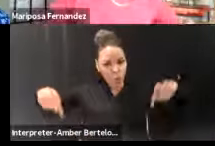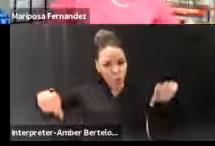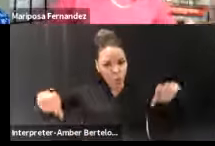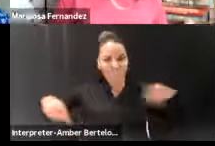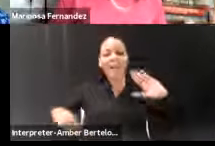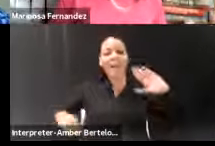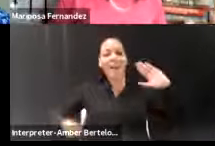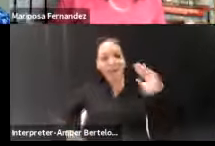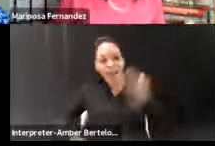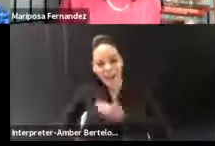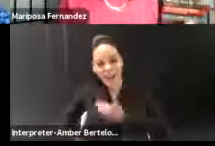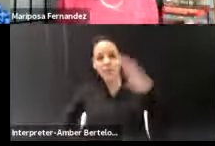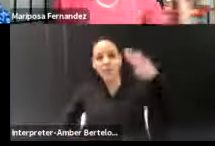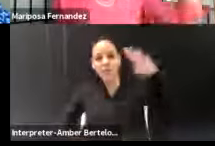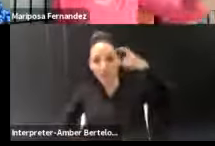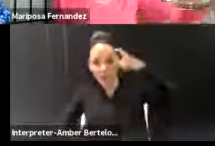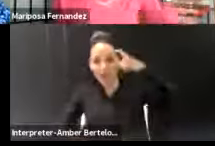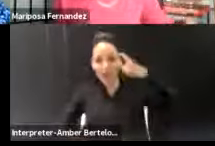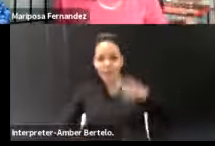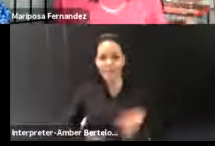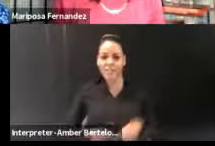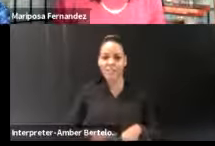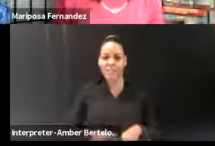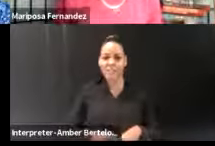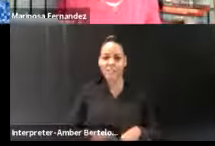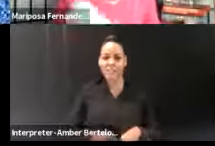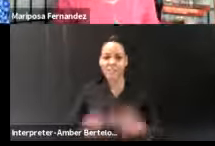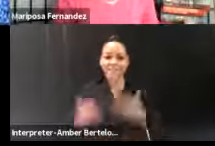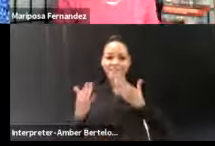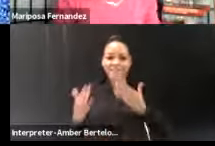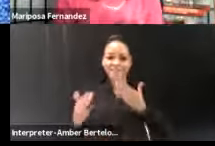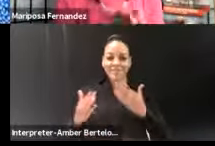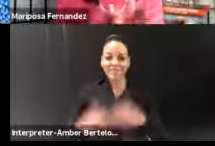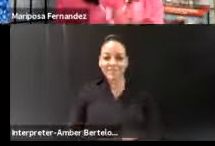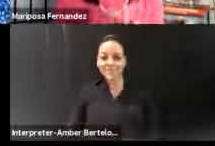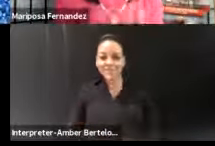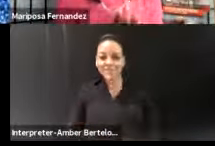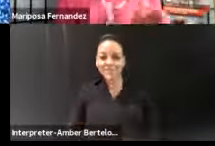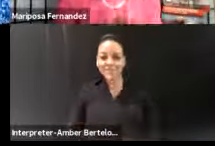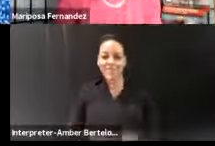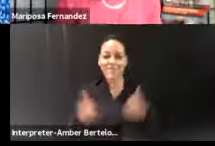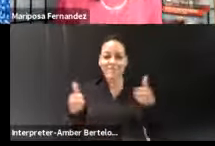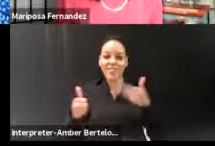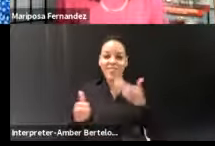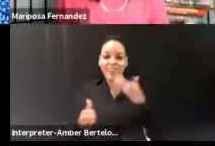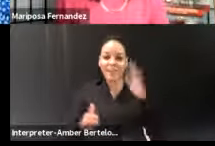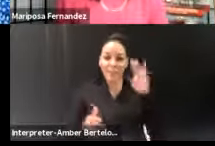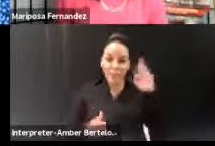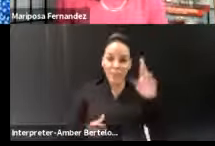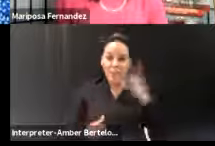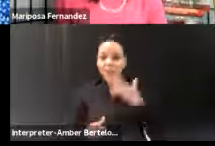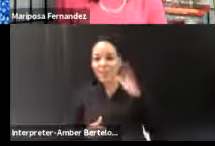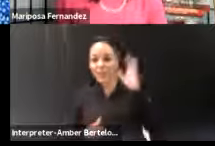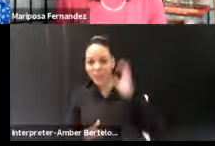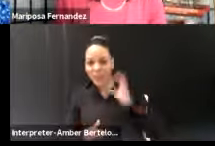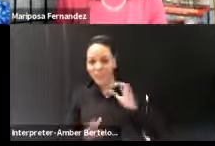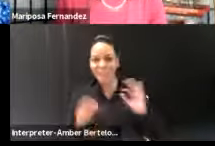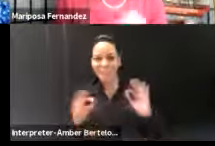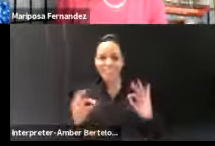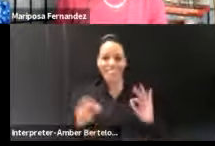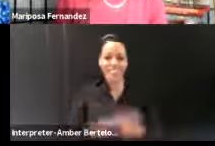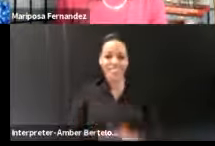Our Bronx. Palante, thank you. Thank you, Amber, and thank you, Candace.